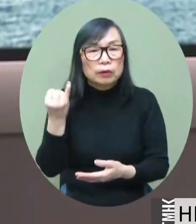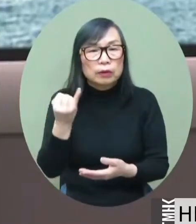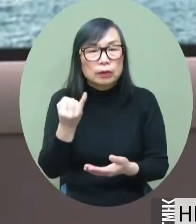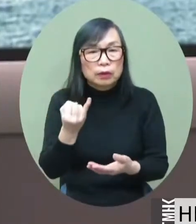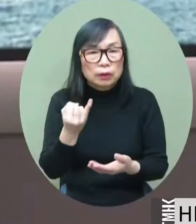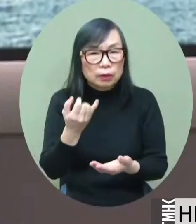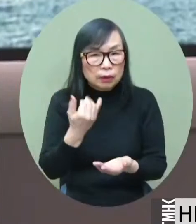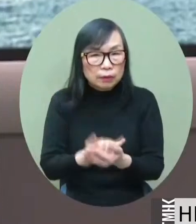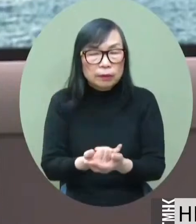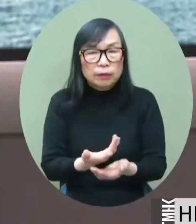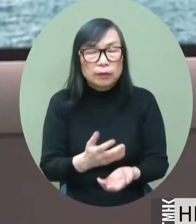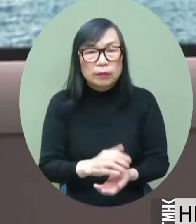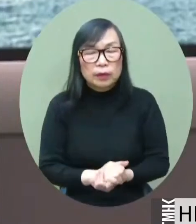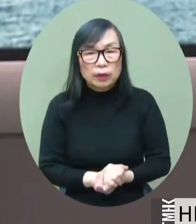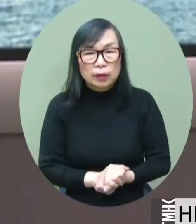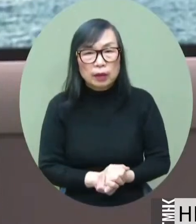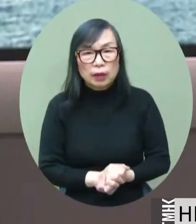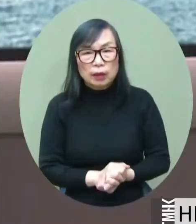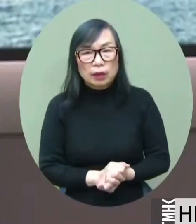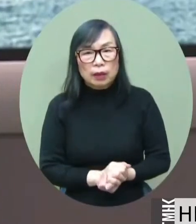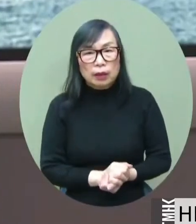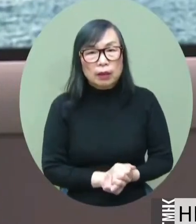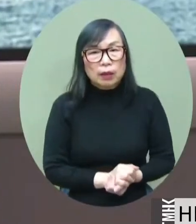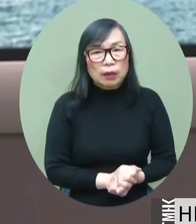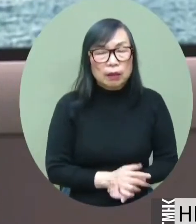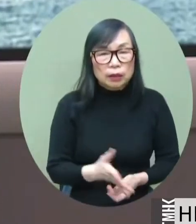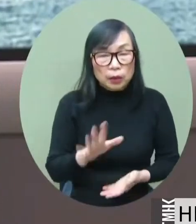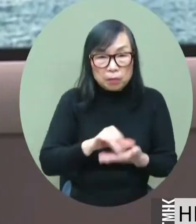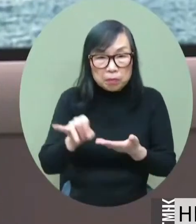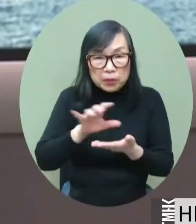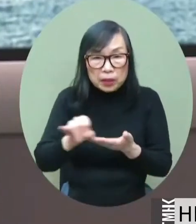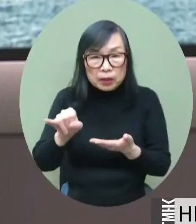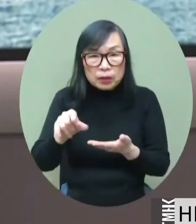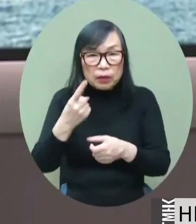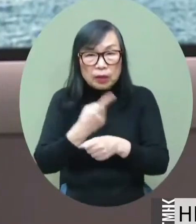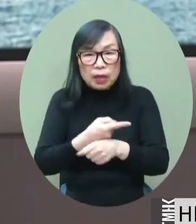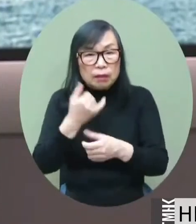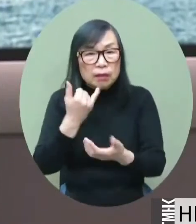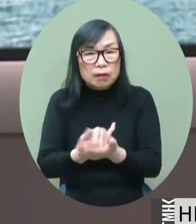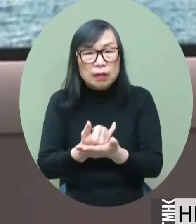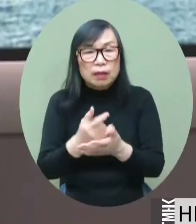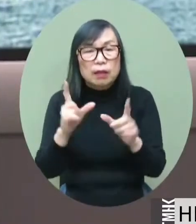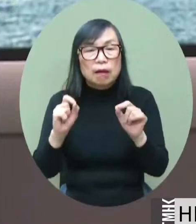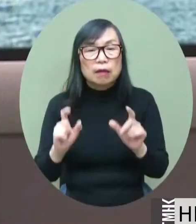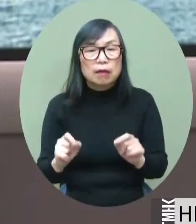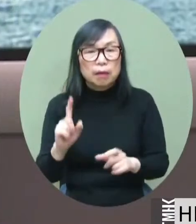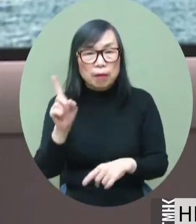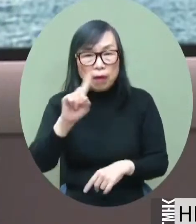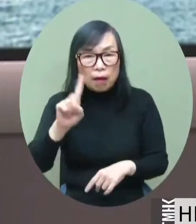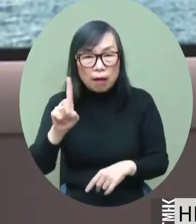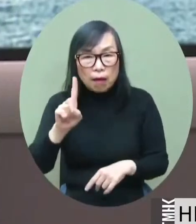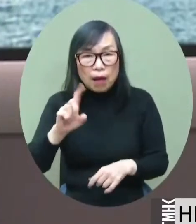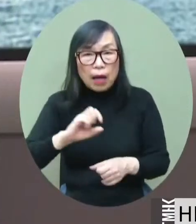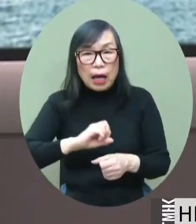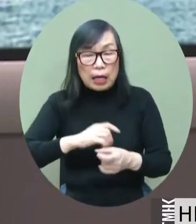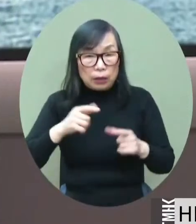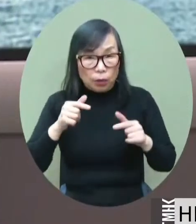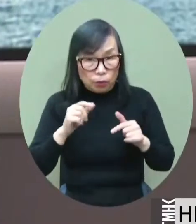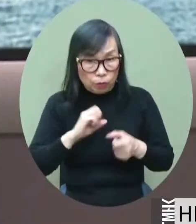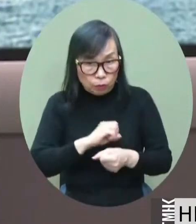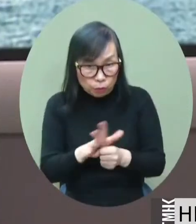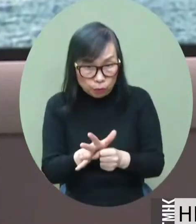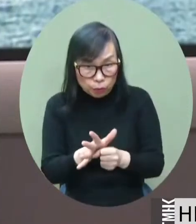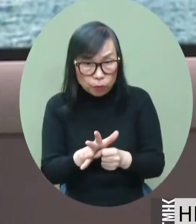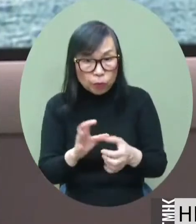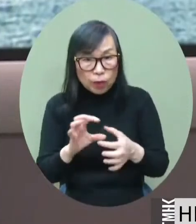an ambulance was called. He received resuscitation. Unfortunately, he had passed away, and his death,